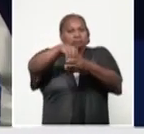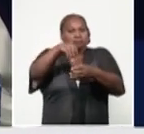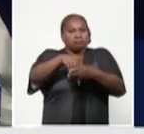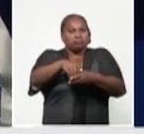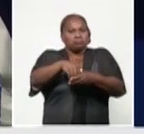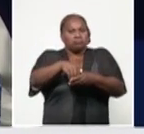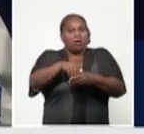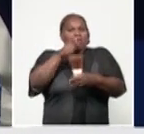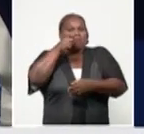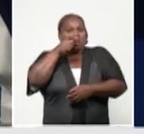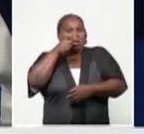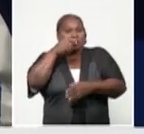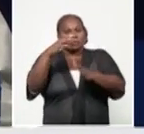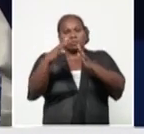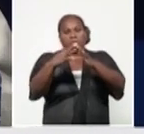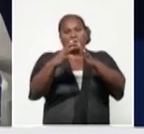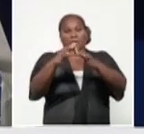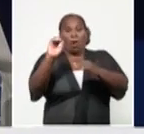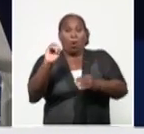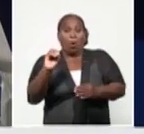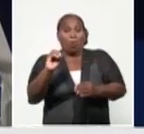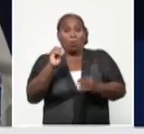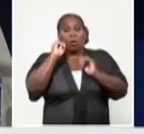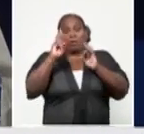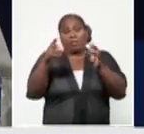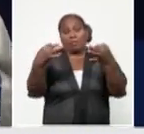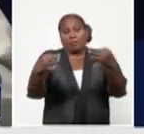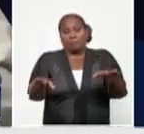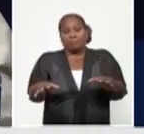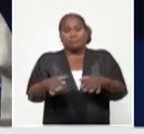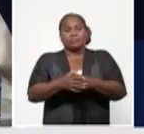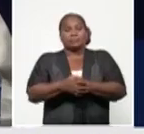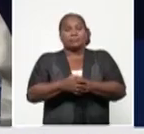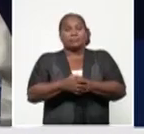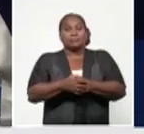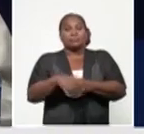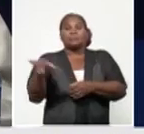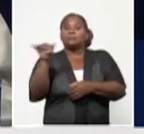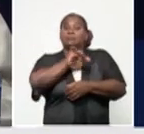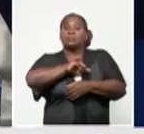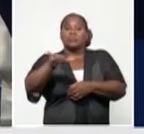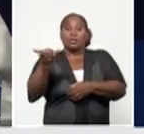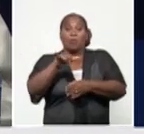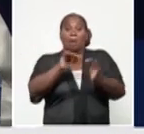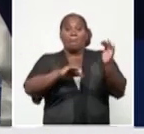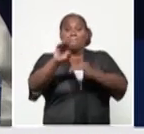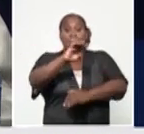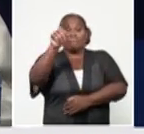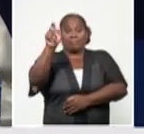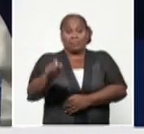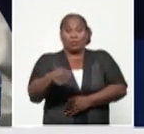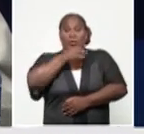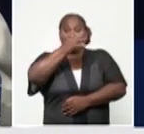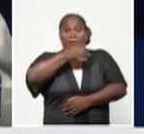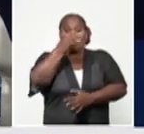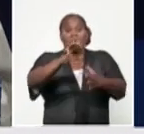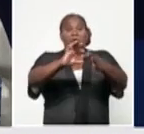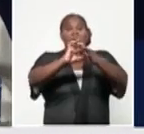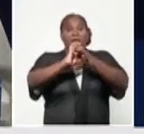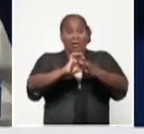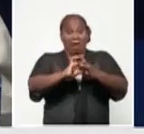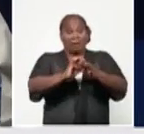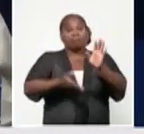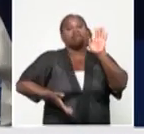or undergoing the 14-day mandatory monitoring period. As the minister explained, the number of